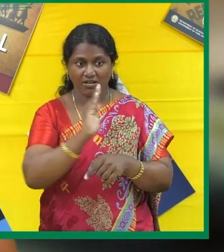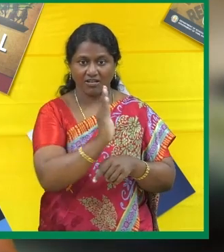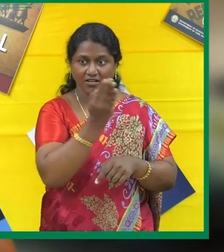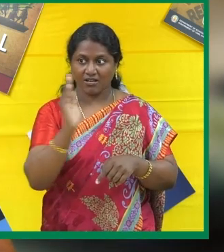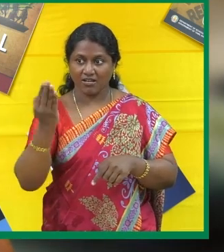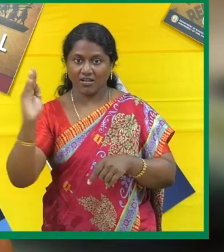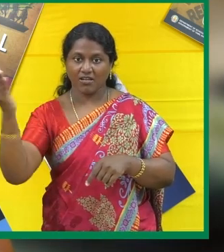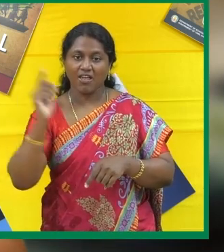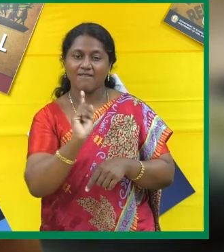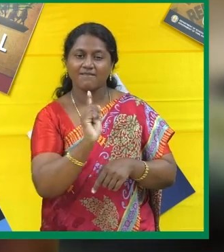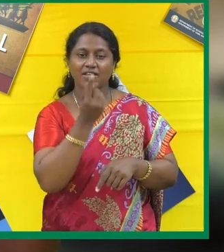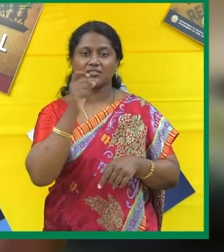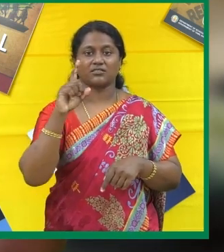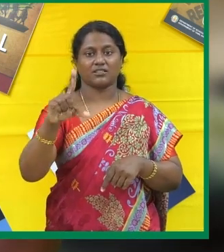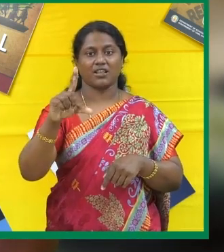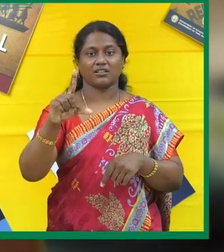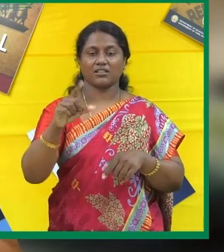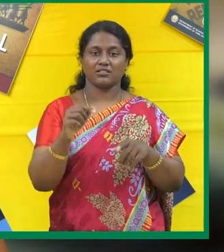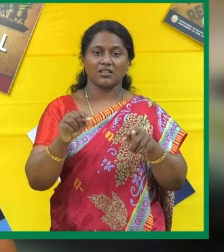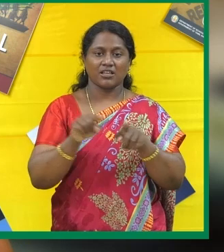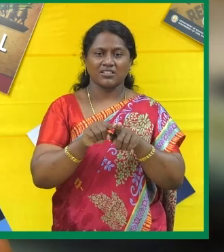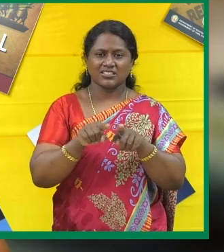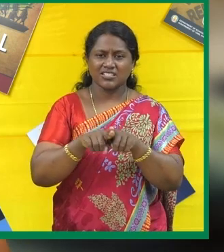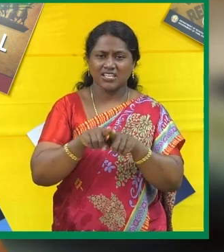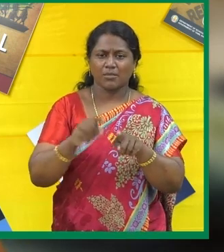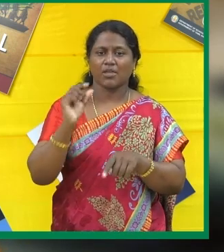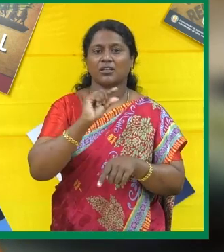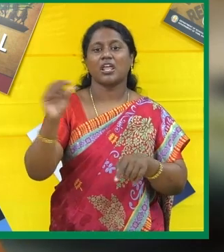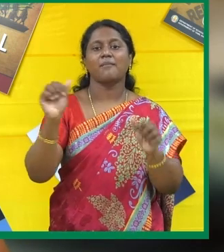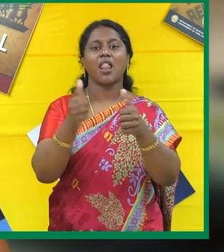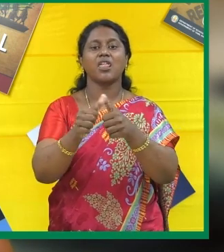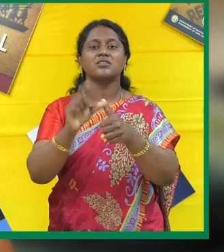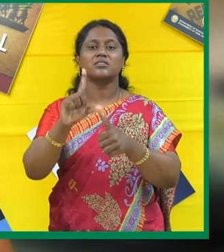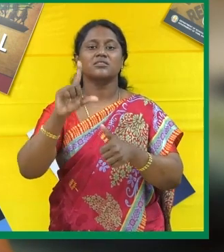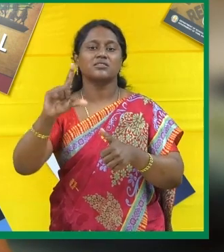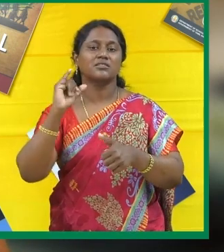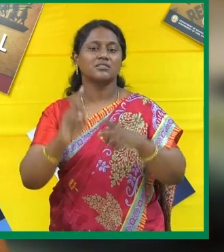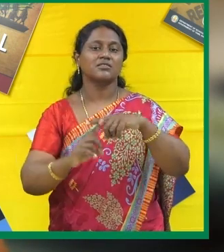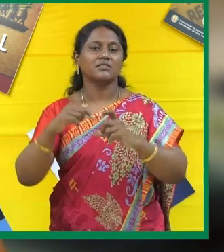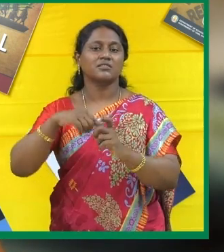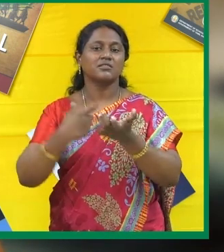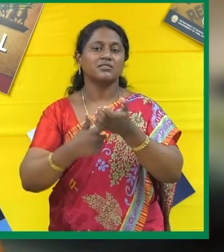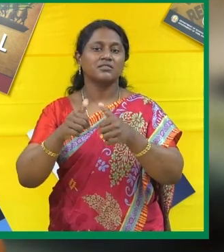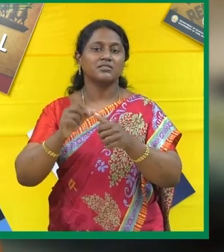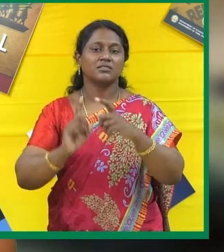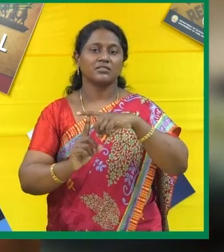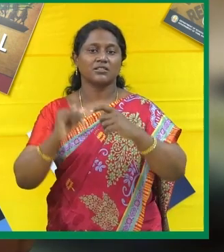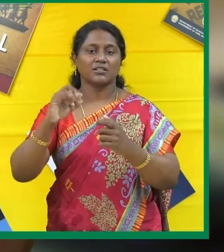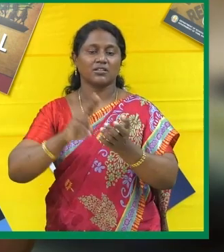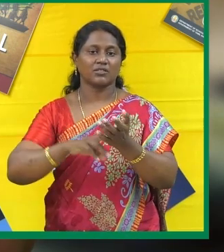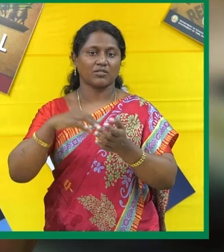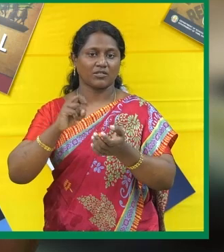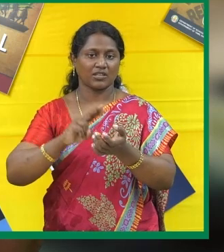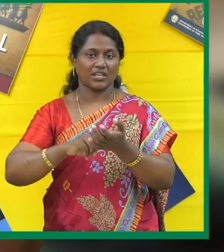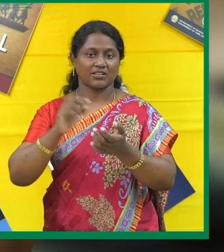sound. Okay, vowels, consonants you all already know. Now, so let the way wind up the hill or down. If you take